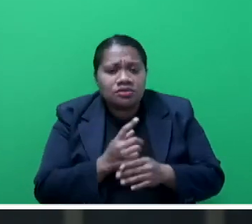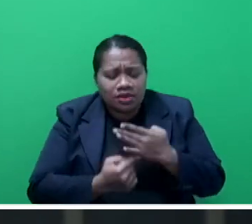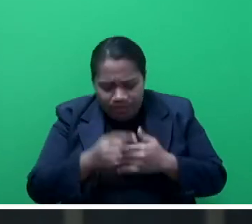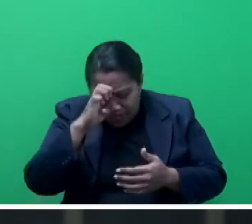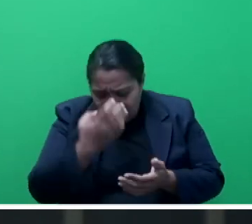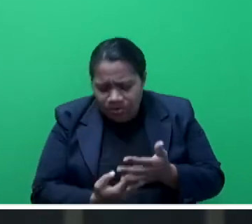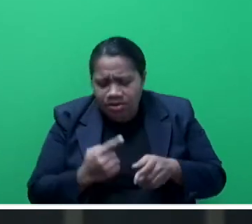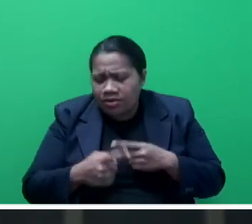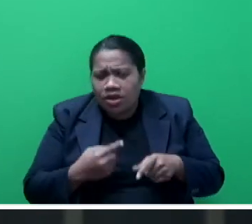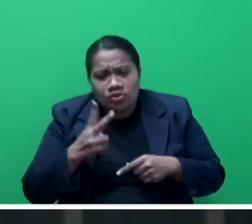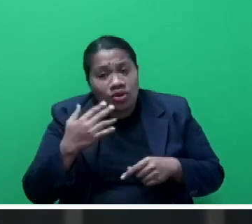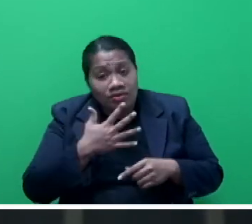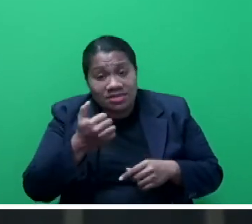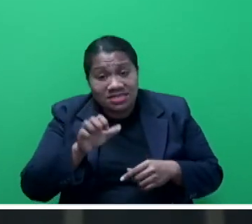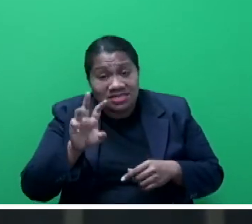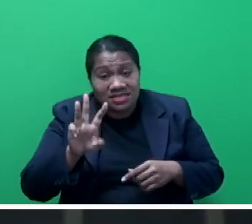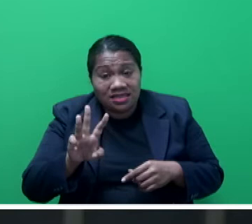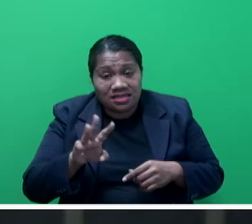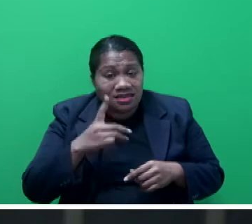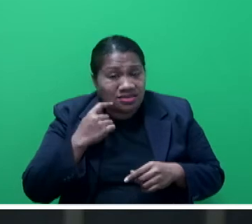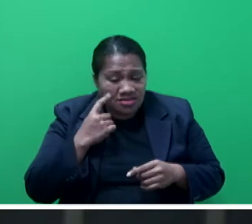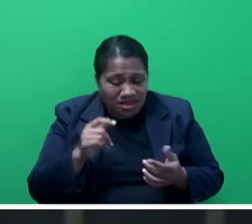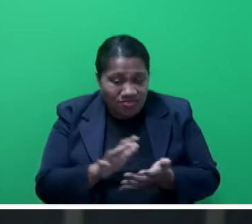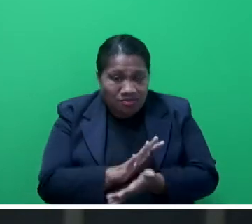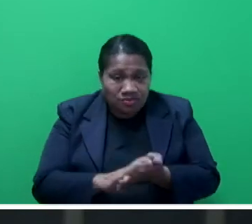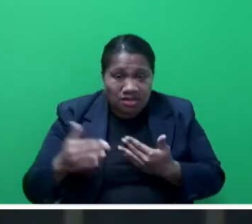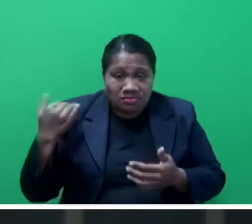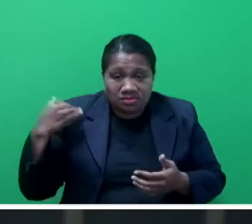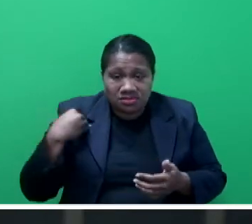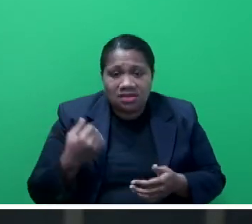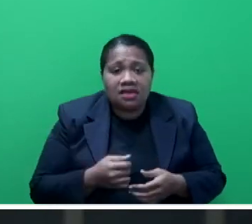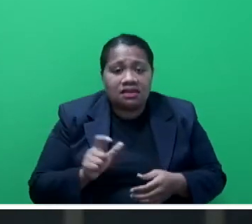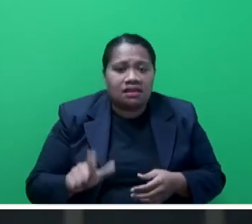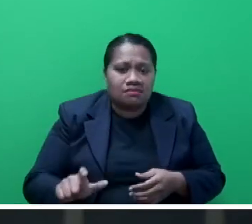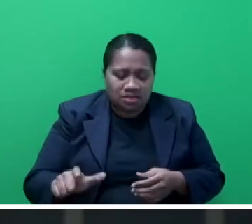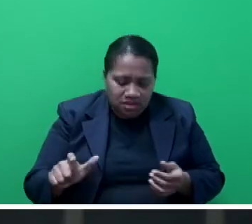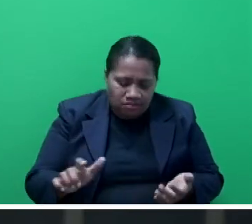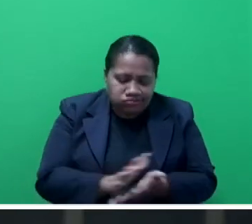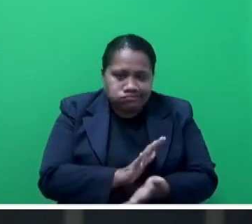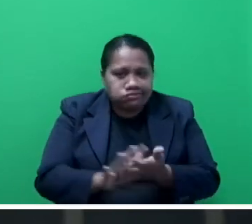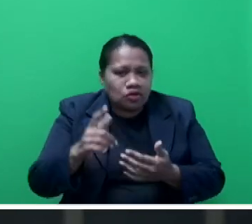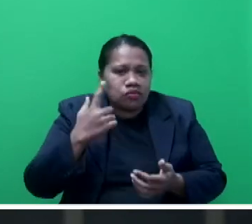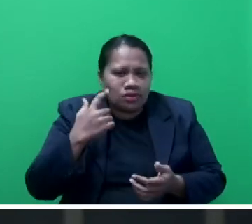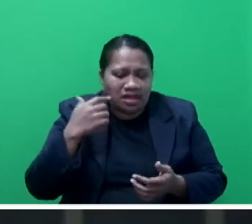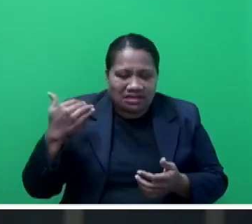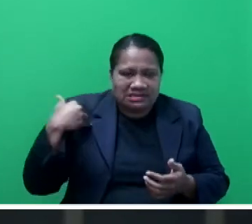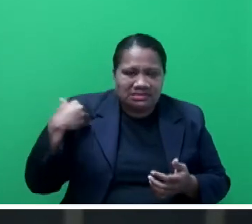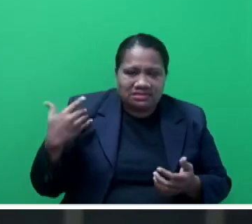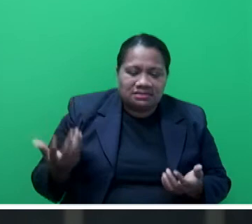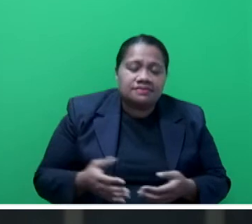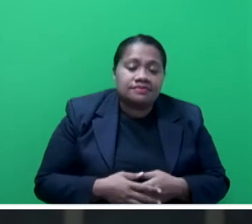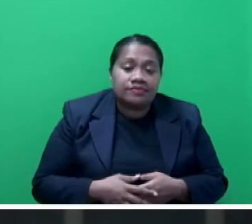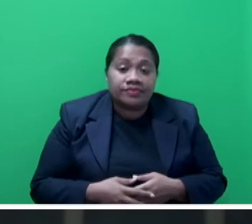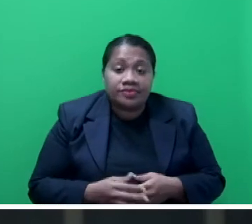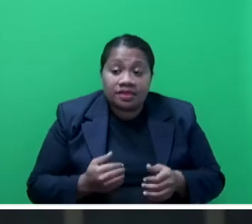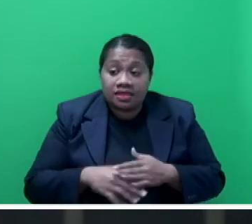263 water mains disruption, and Labasa had 159 water mains disruptions. In Suva, WEF has